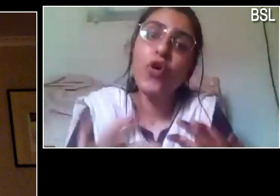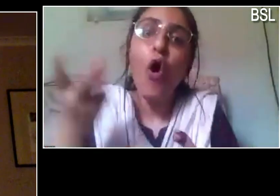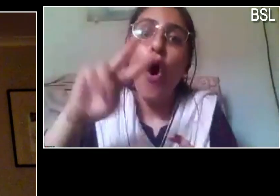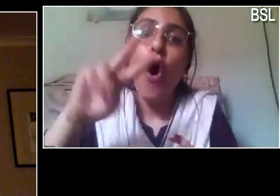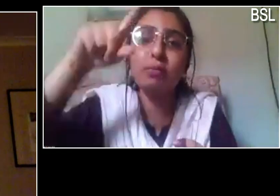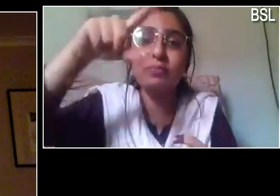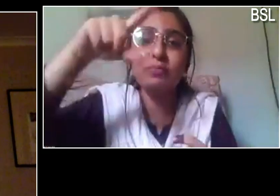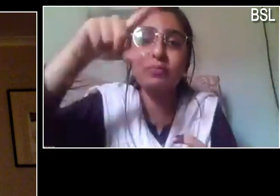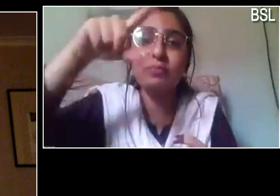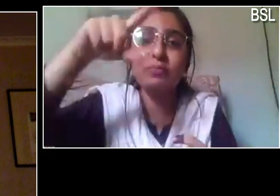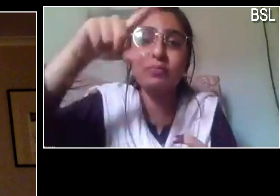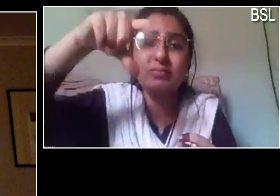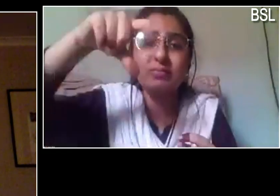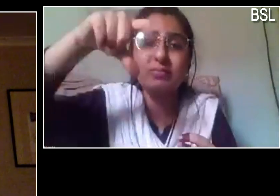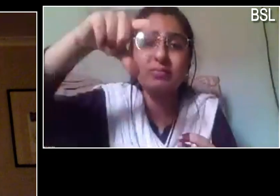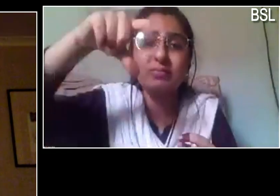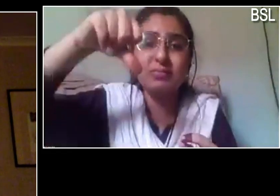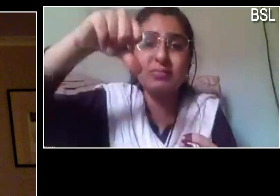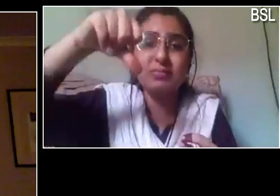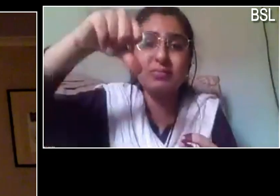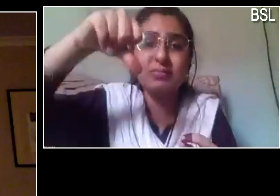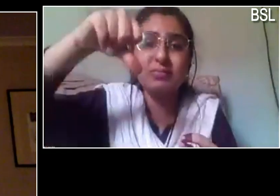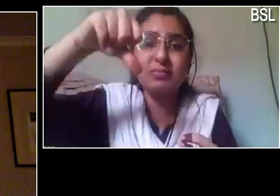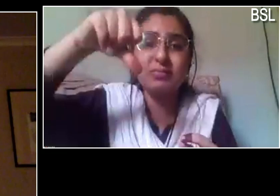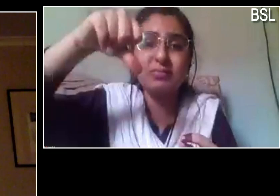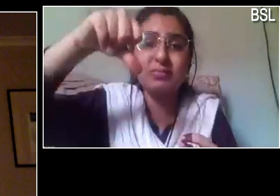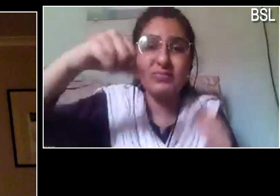to ICT accessibility.